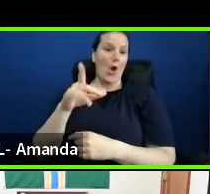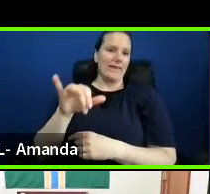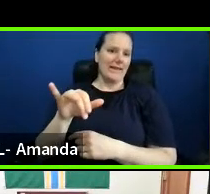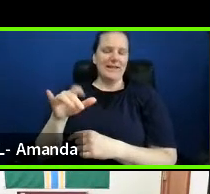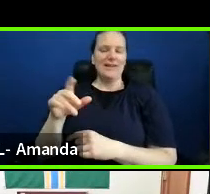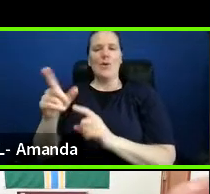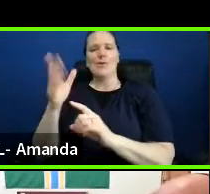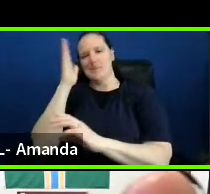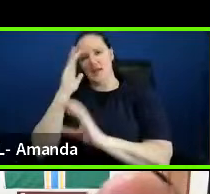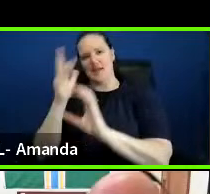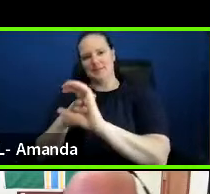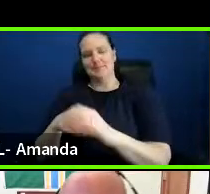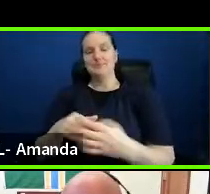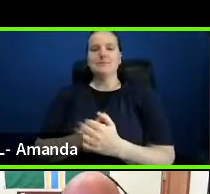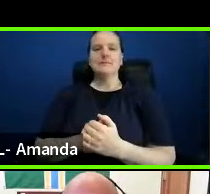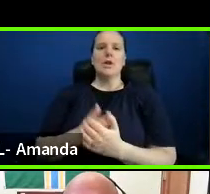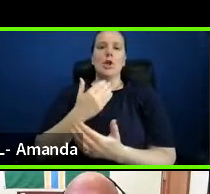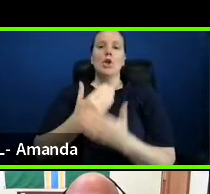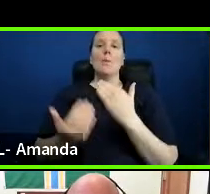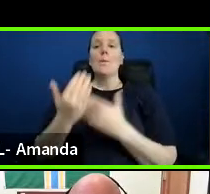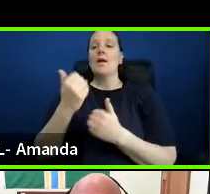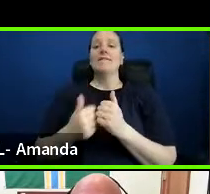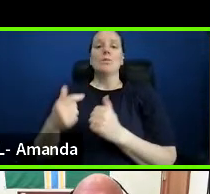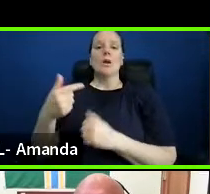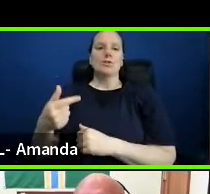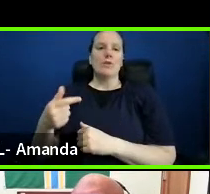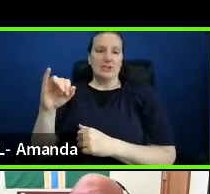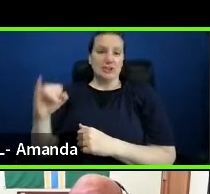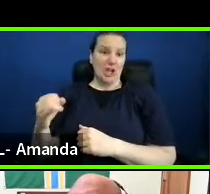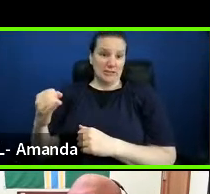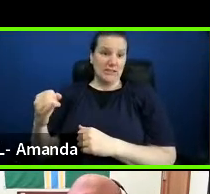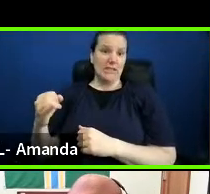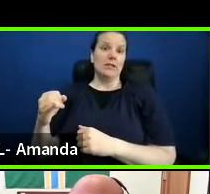Well, good morning, everyone. Greg Johnson, he, him.